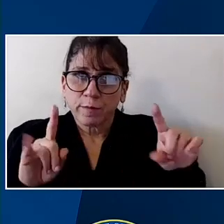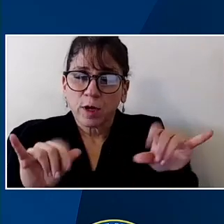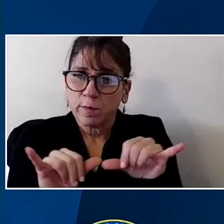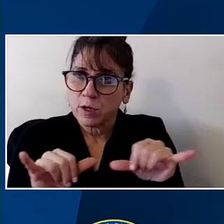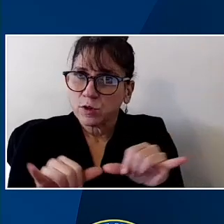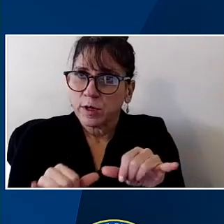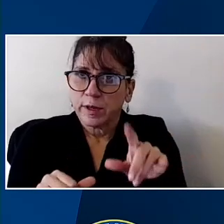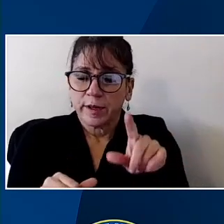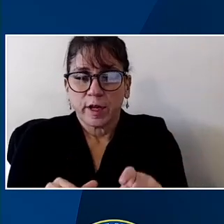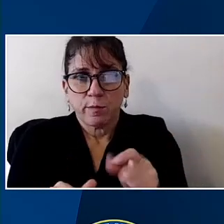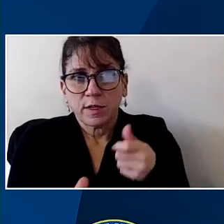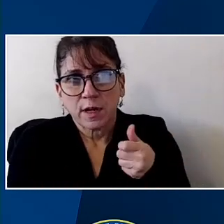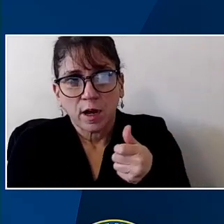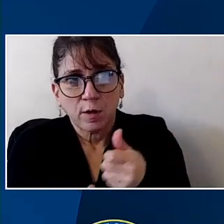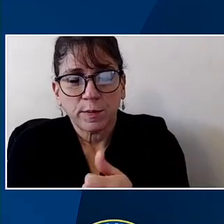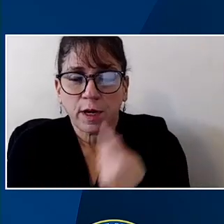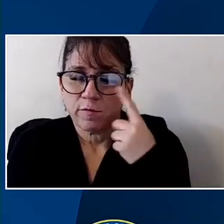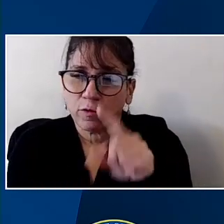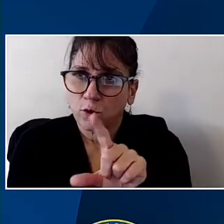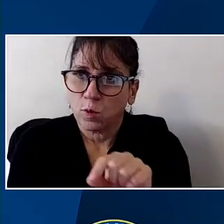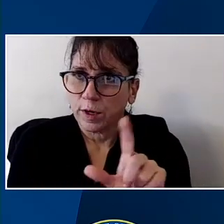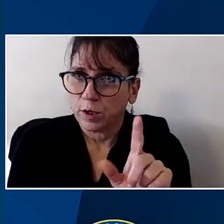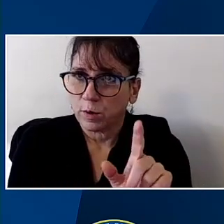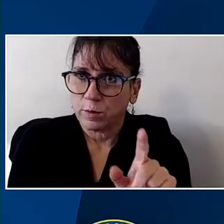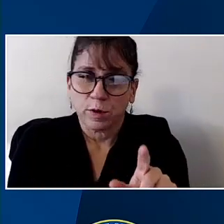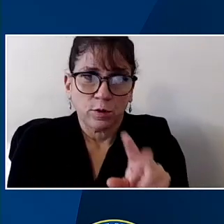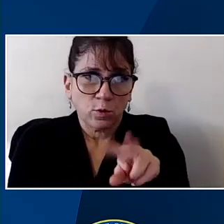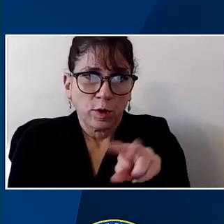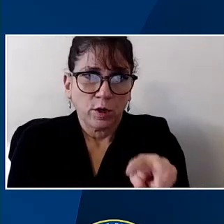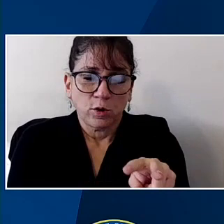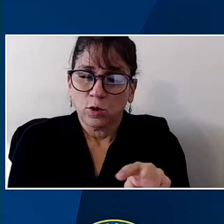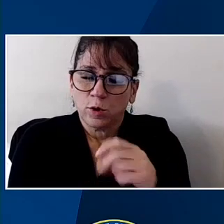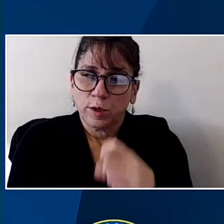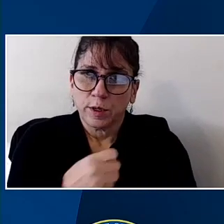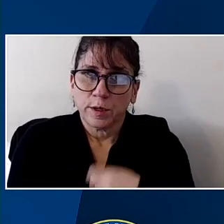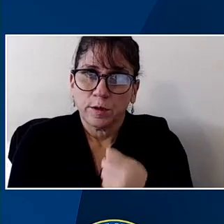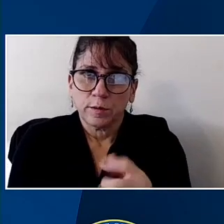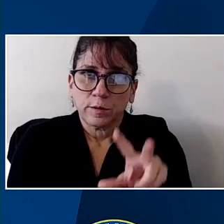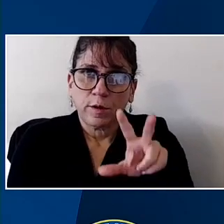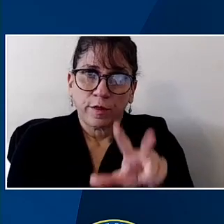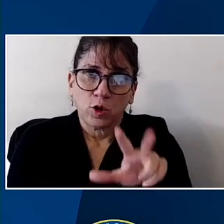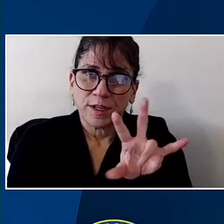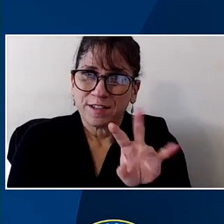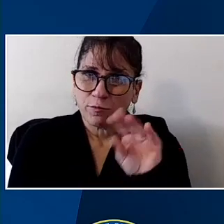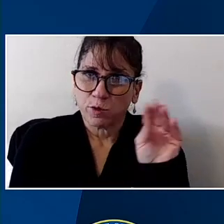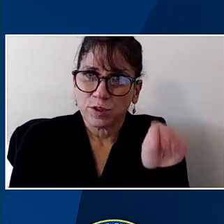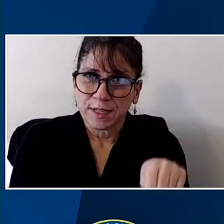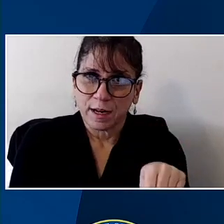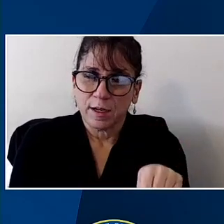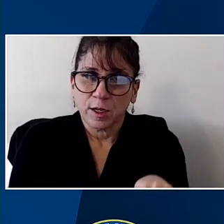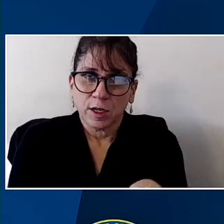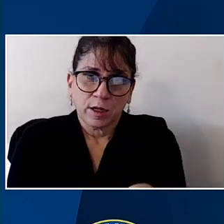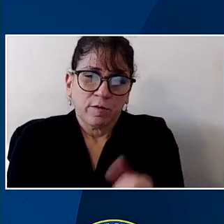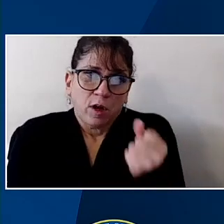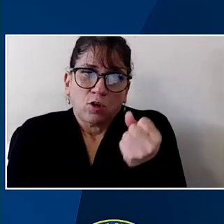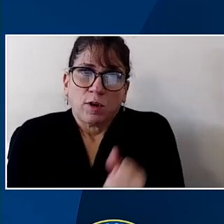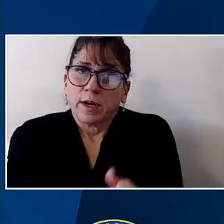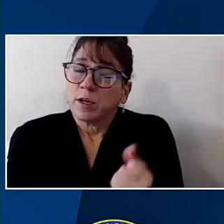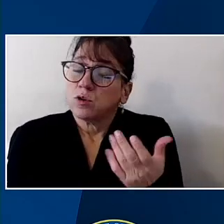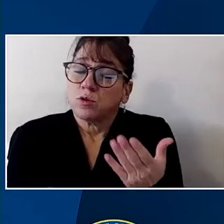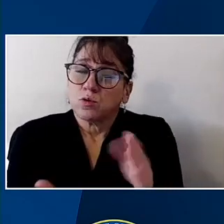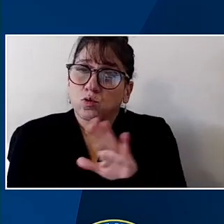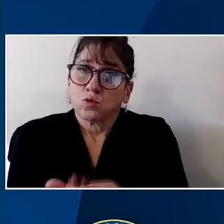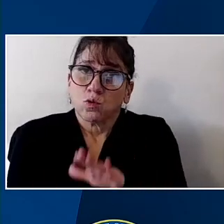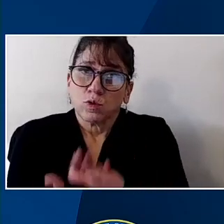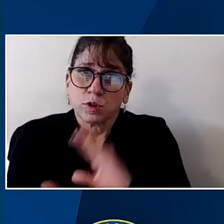updated accreditor data for the 2021-22 year, 37% of accredited schools graduated less than half